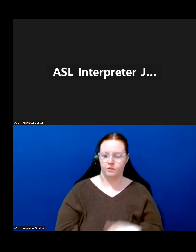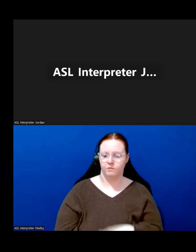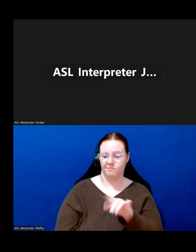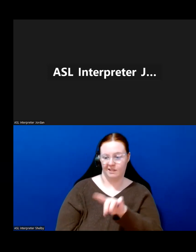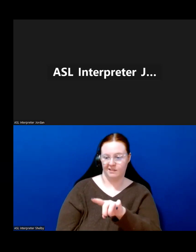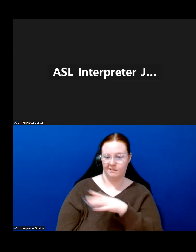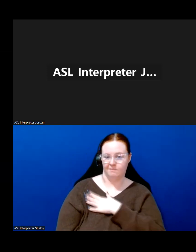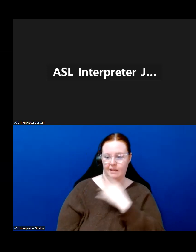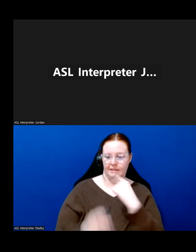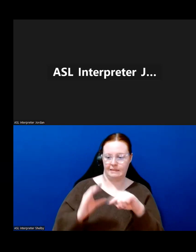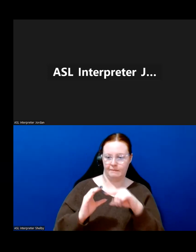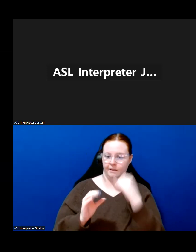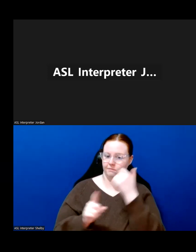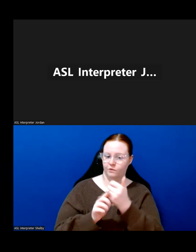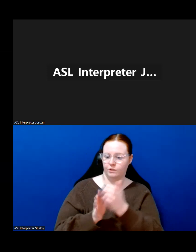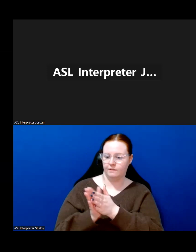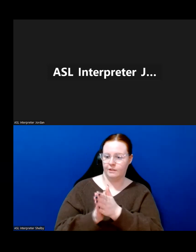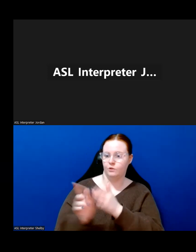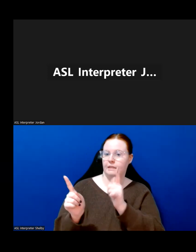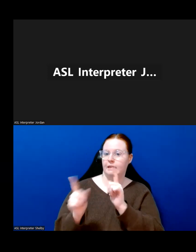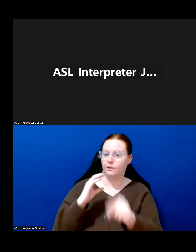email if like you're interested later on as well.